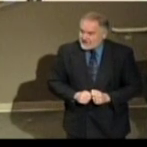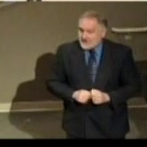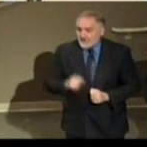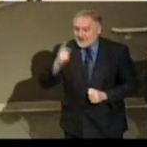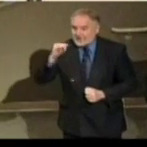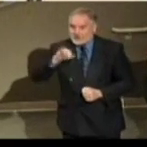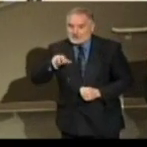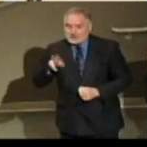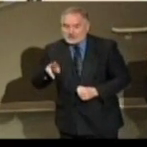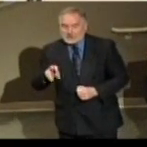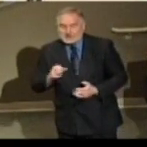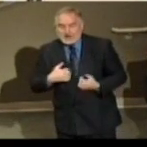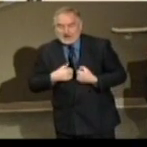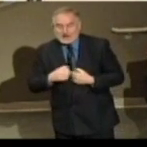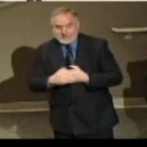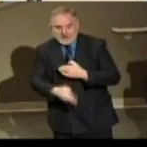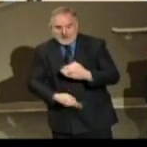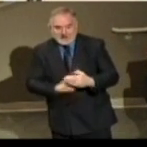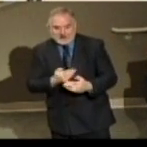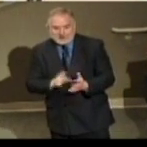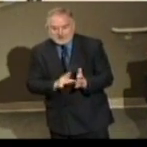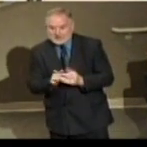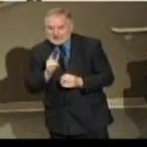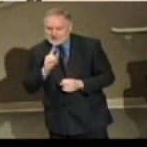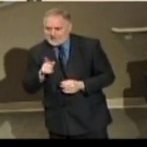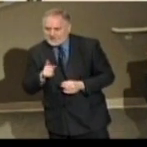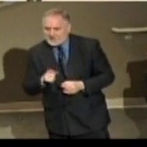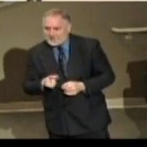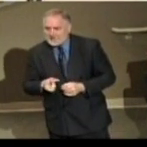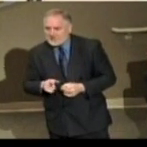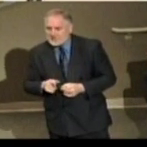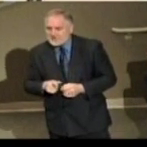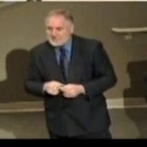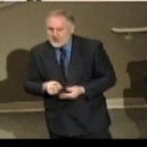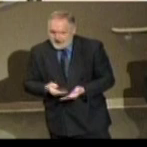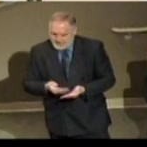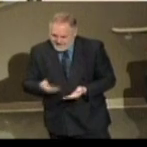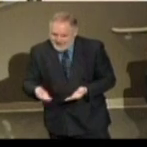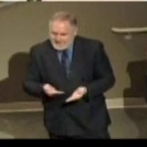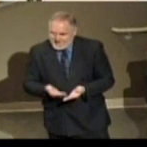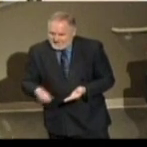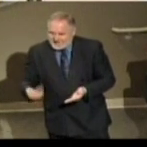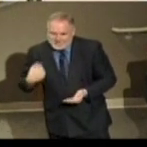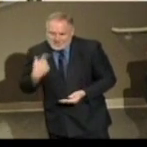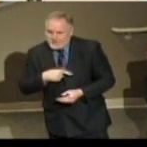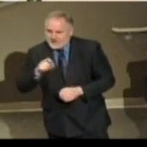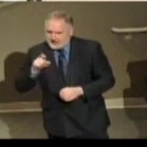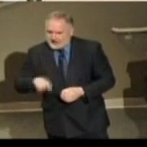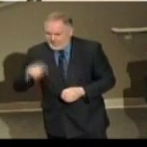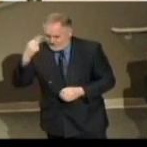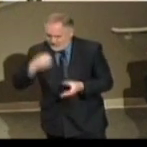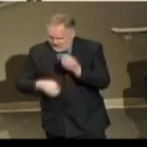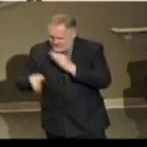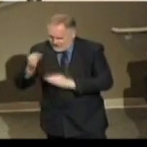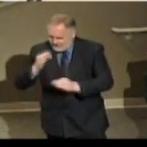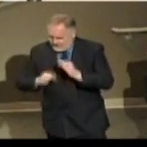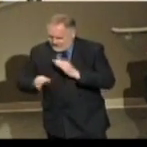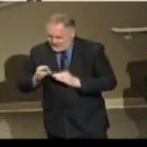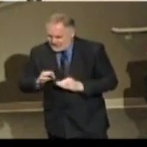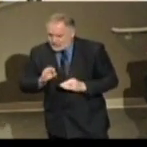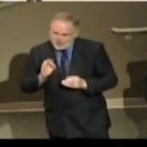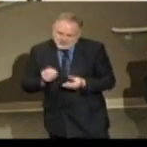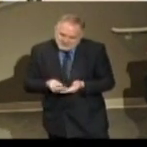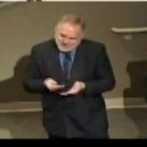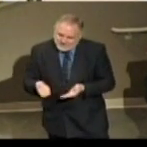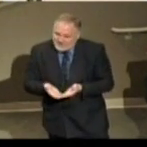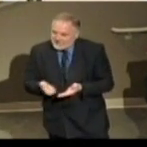Because Judas had the bag that Jesus had said to him, then buy those things that we have need of against the feast, or that he should give something to